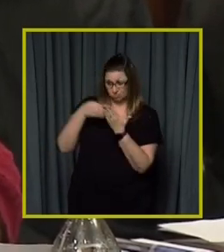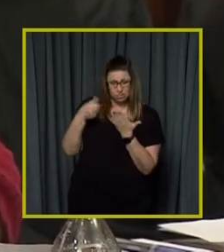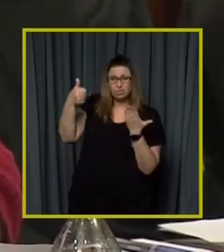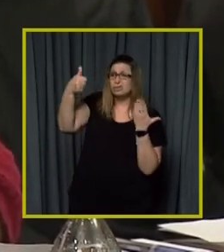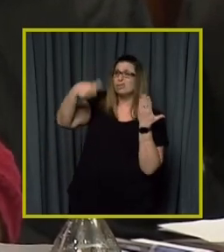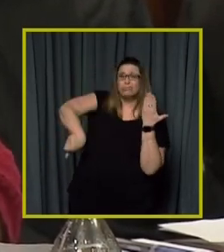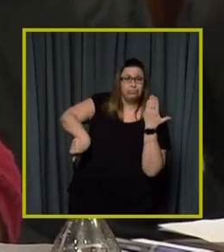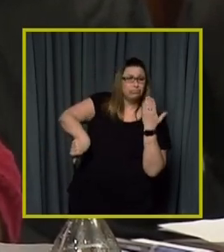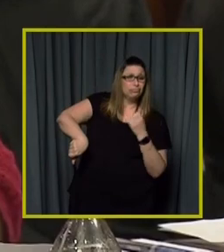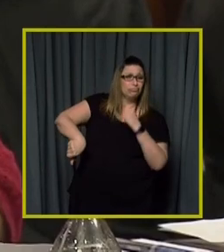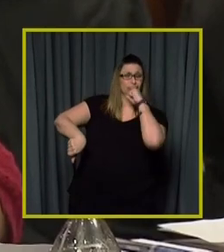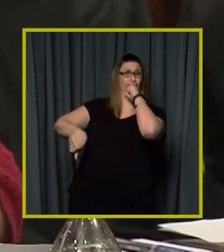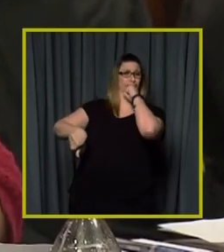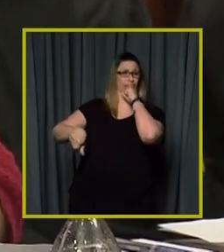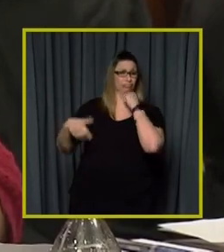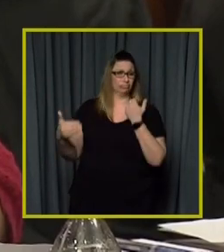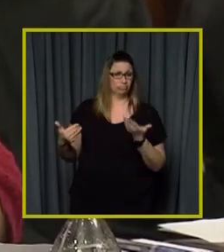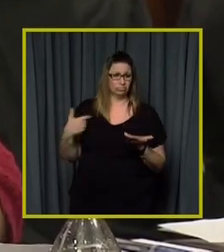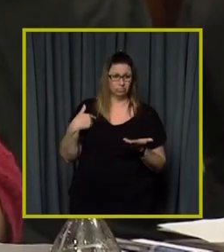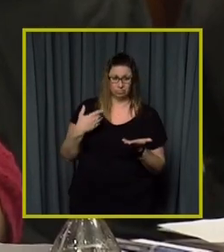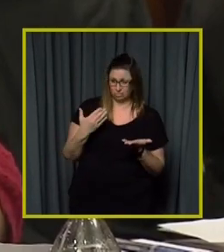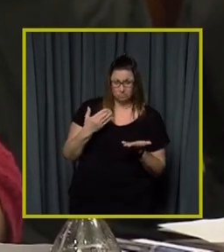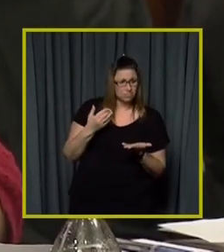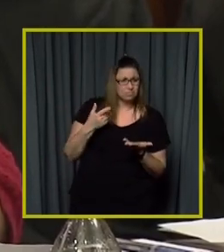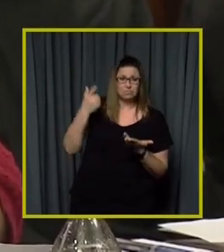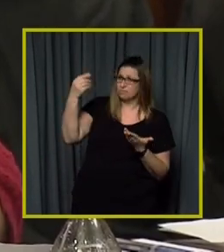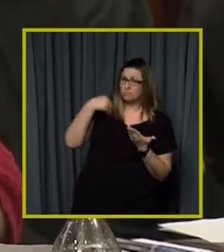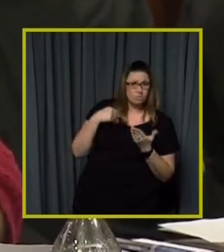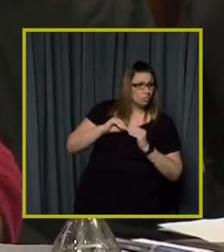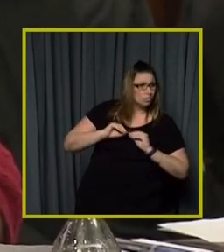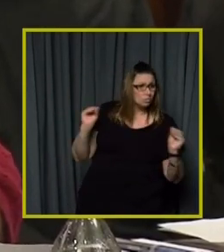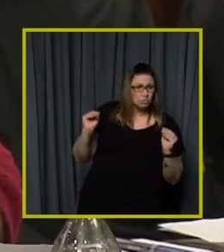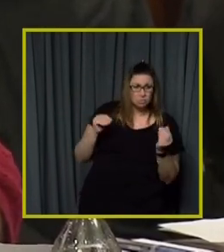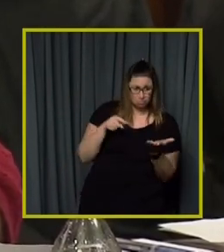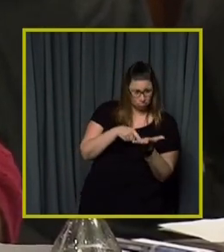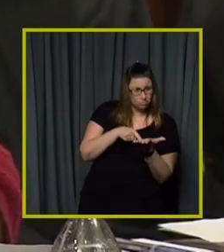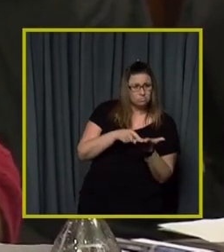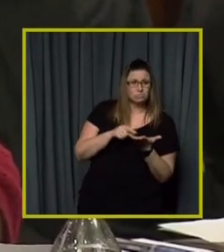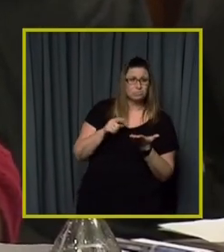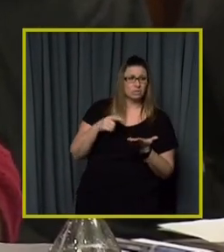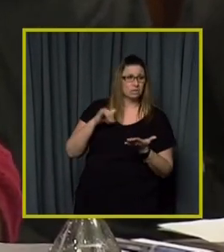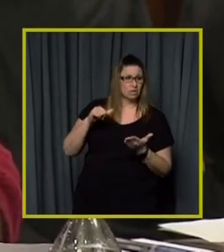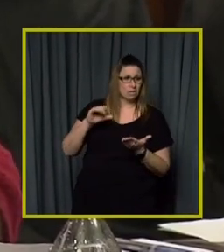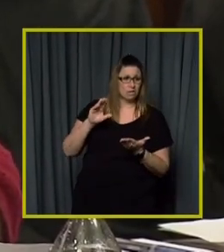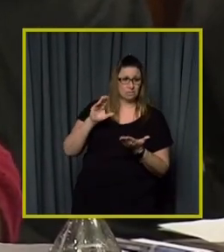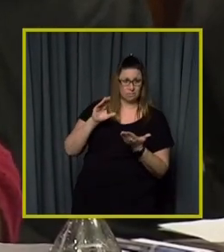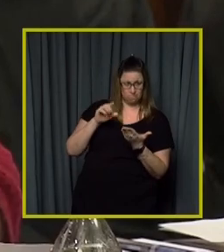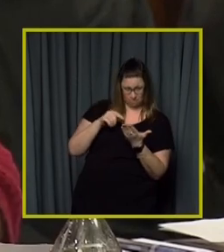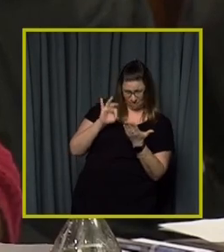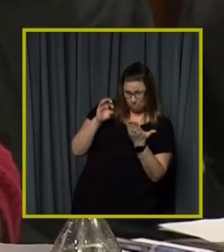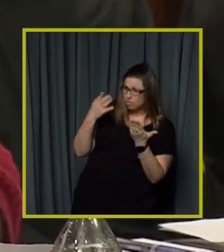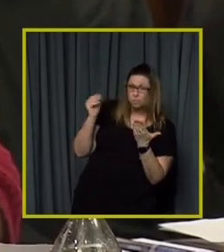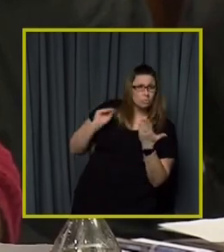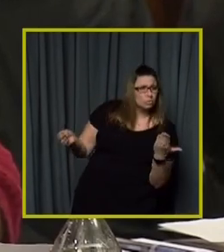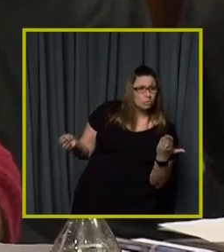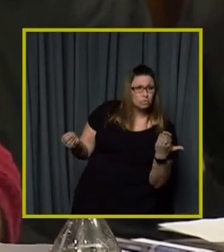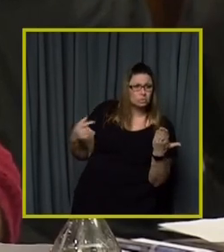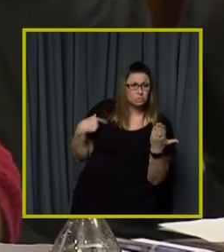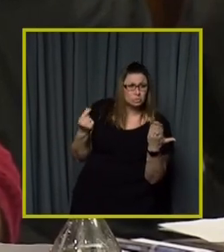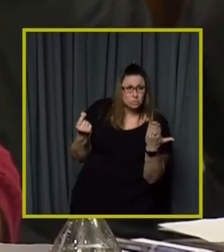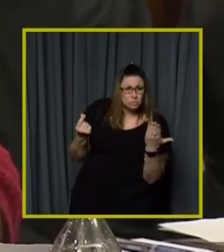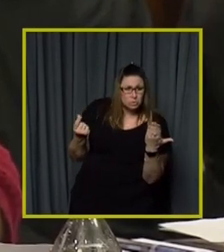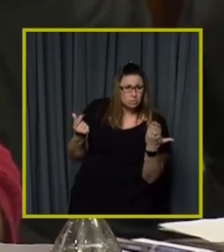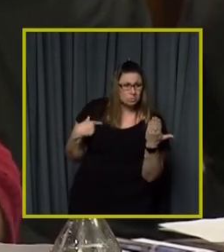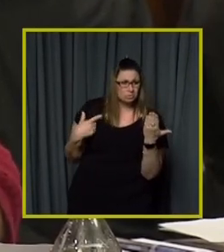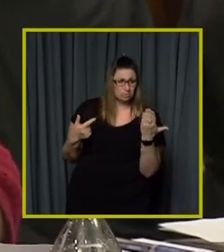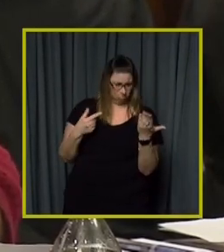just a couple of days' notice that I no longer have health insurance. So please tell me, as a poor person, what I'm supposed to do. I have a bachelor's